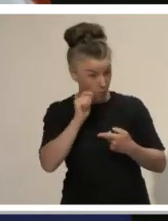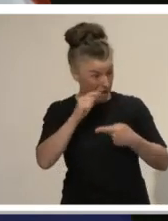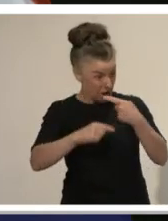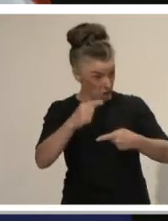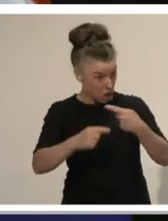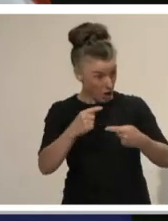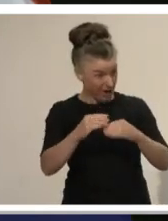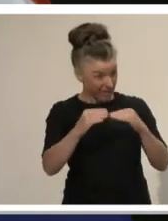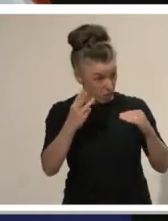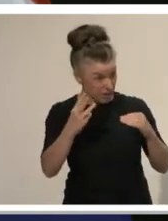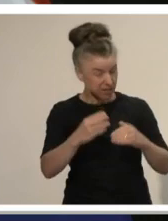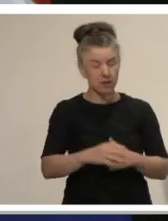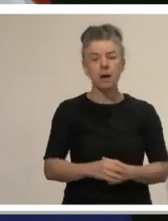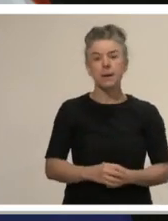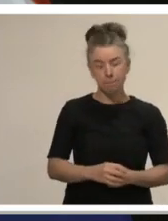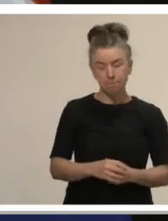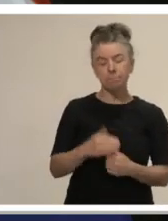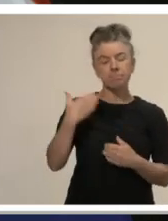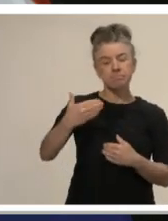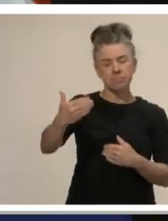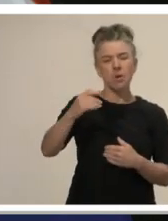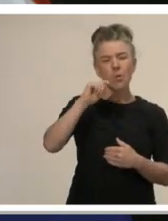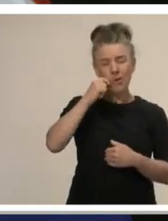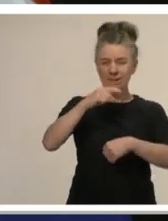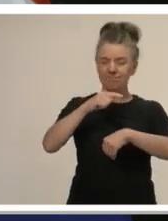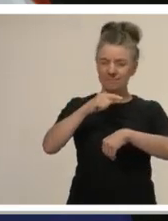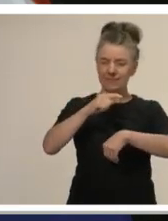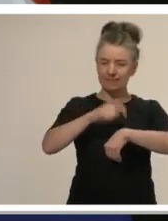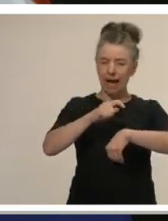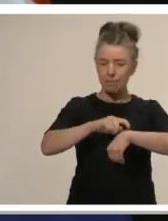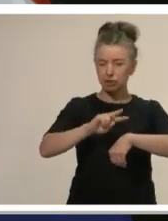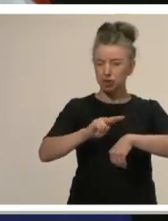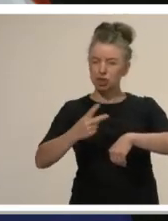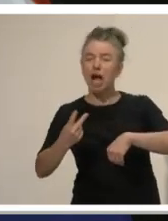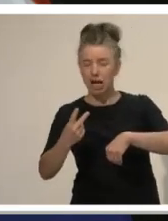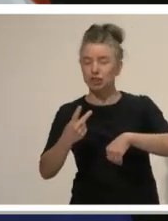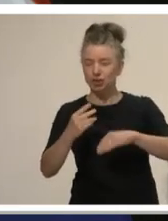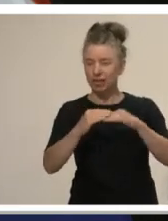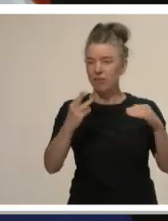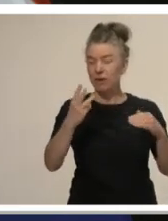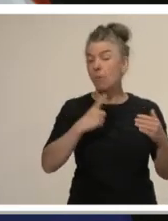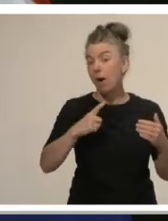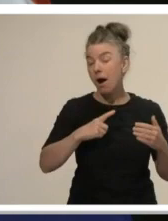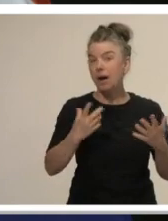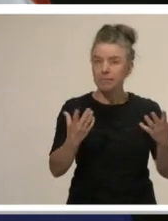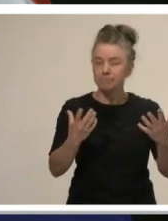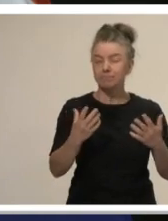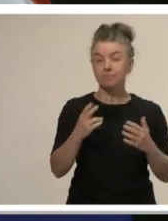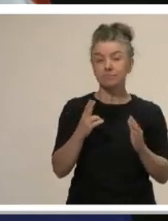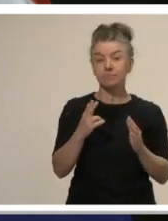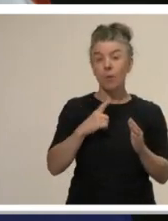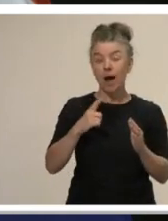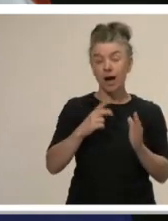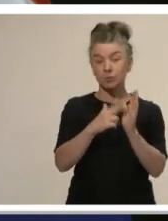that we will change up the schedule a bit at level 3, in part because of course the House will